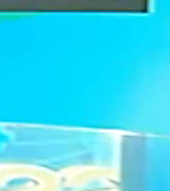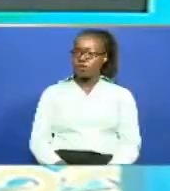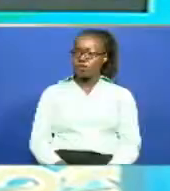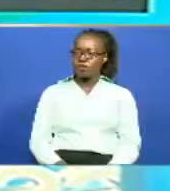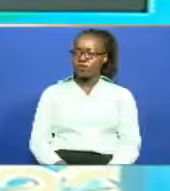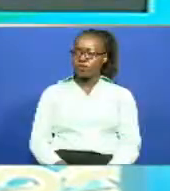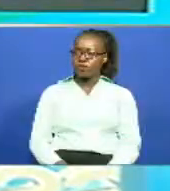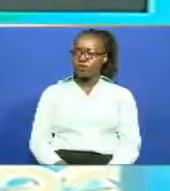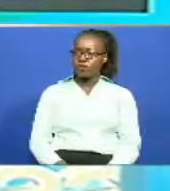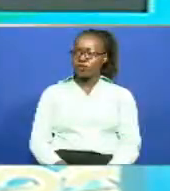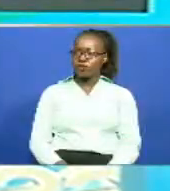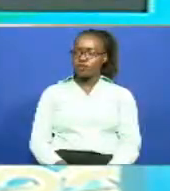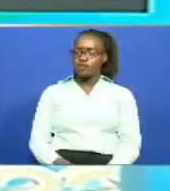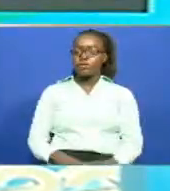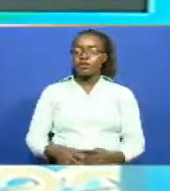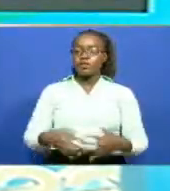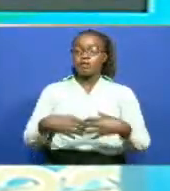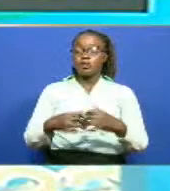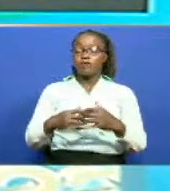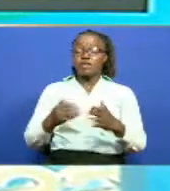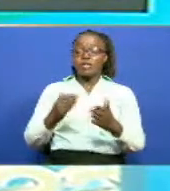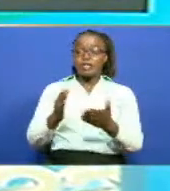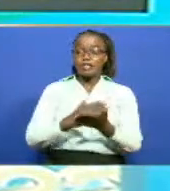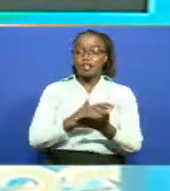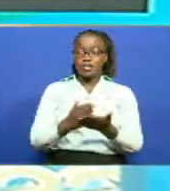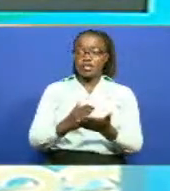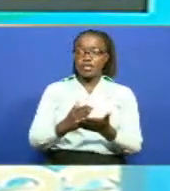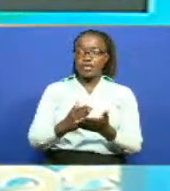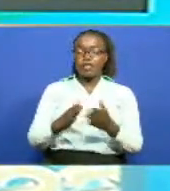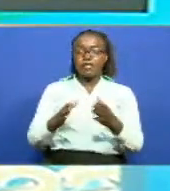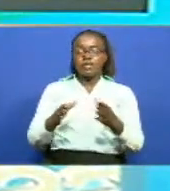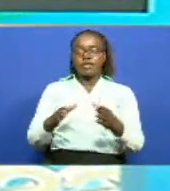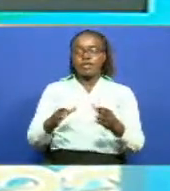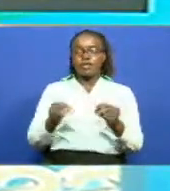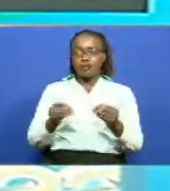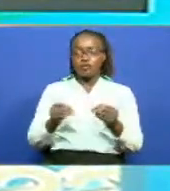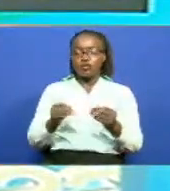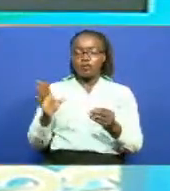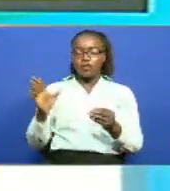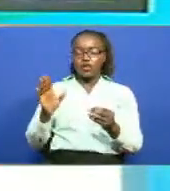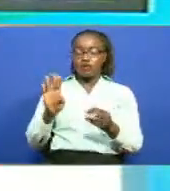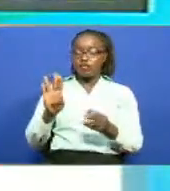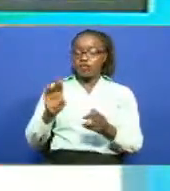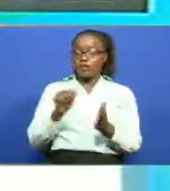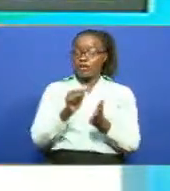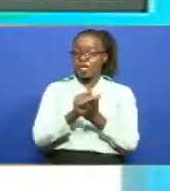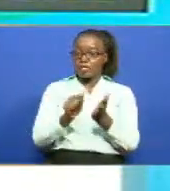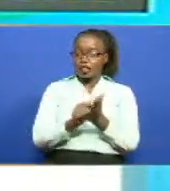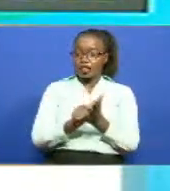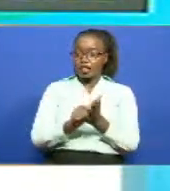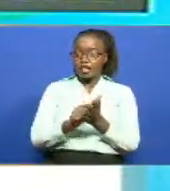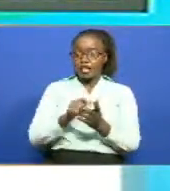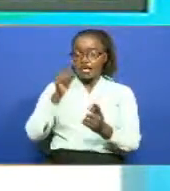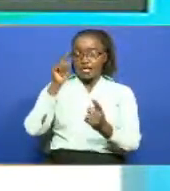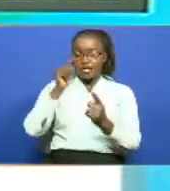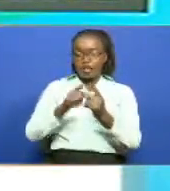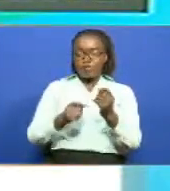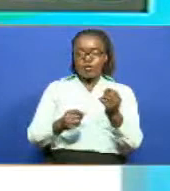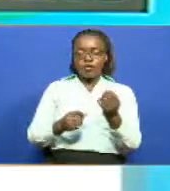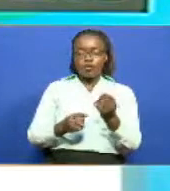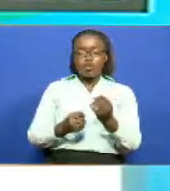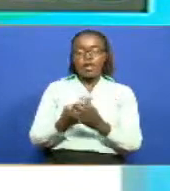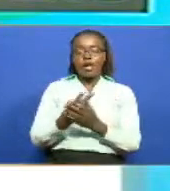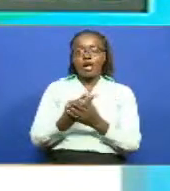Welcome back. Now, the manufacturing sector received renewed interest through the Big Four agenda, which seeks to nearly double its GDP contribution